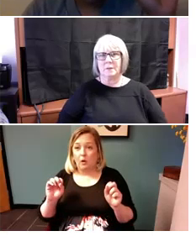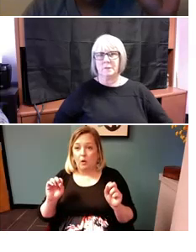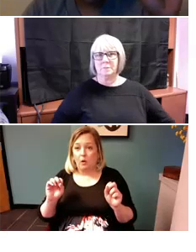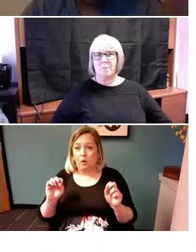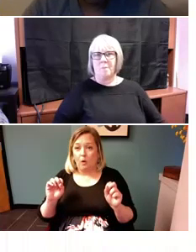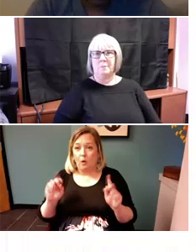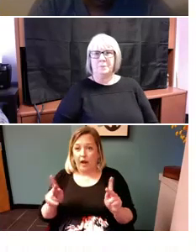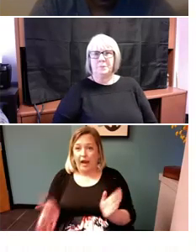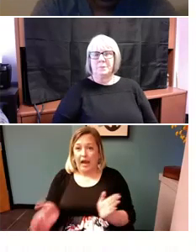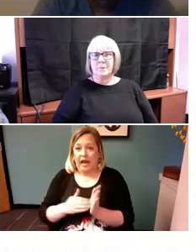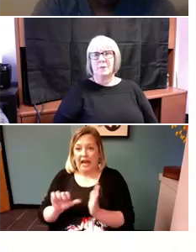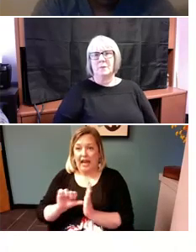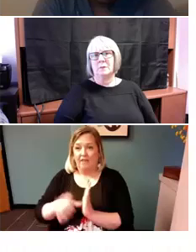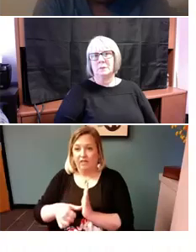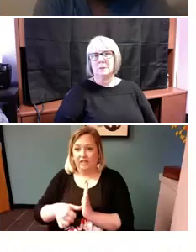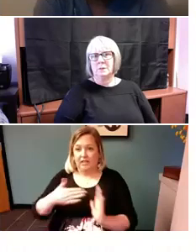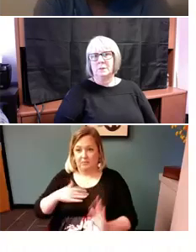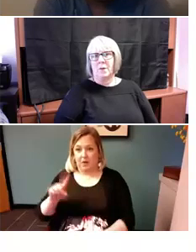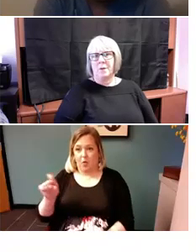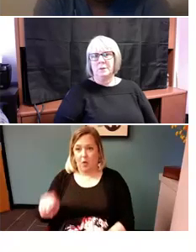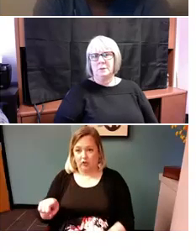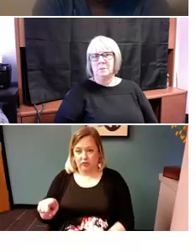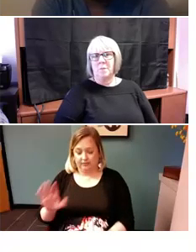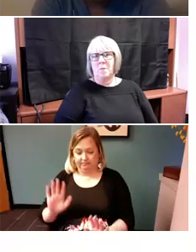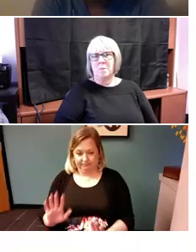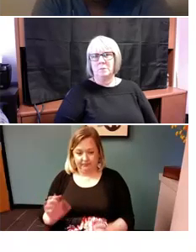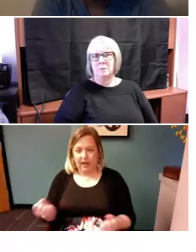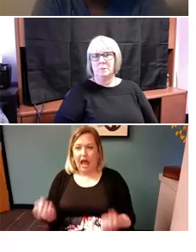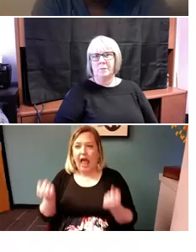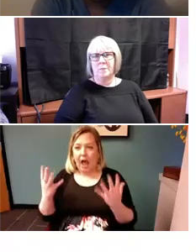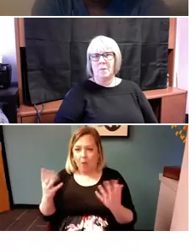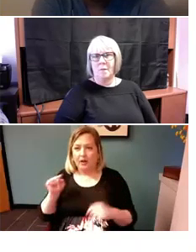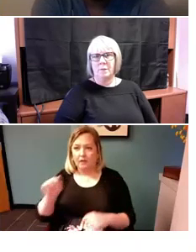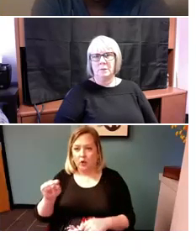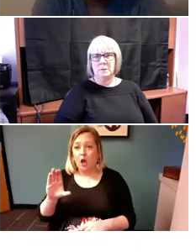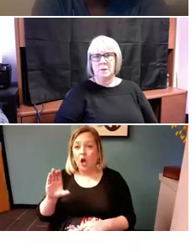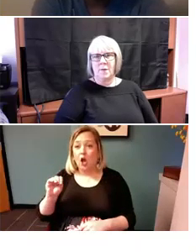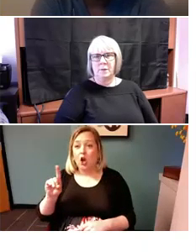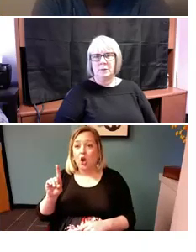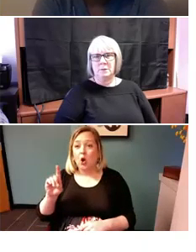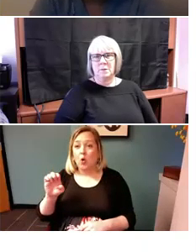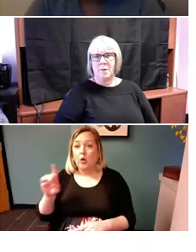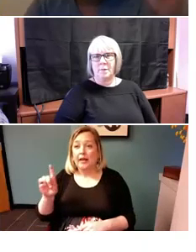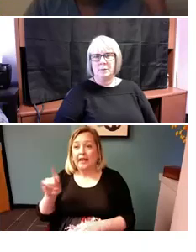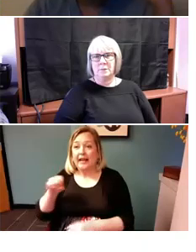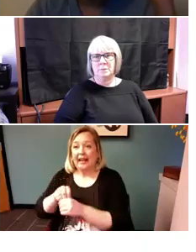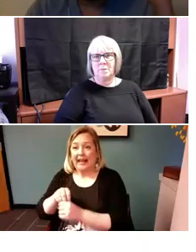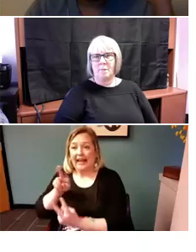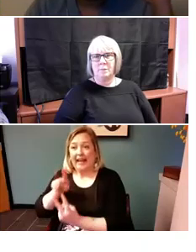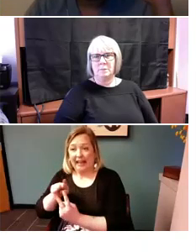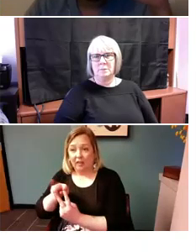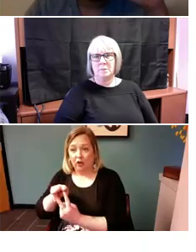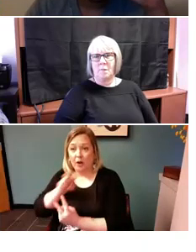re-emphasize that question. Wait, stop answering. How many of you have coded in Python or MATLAB?